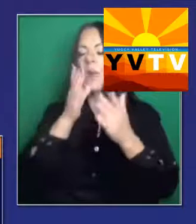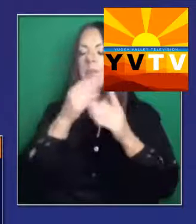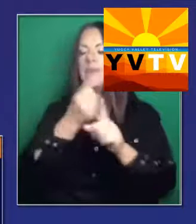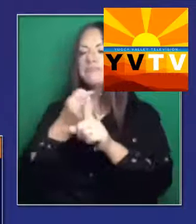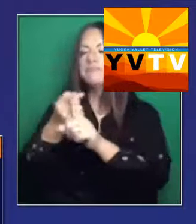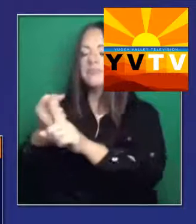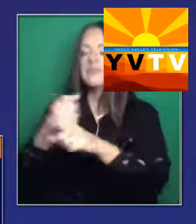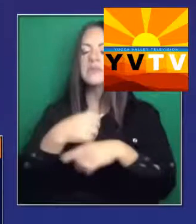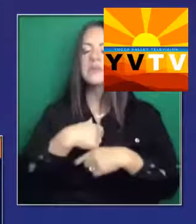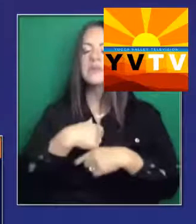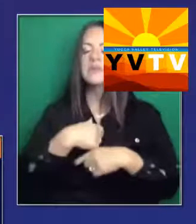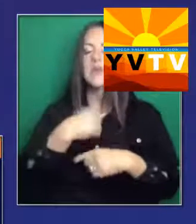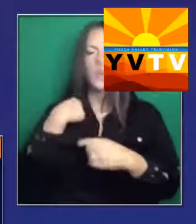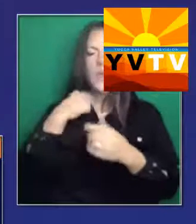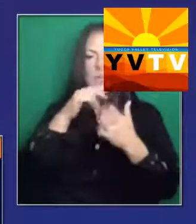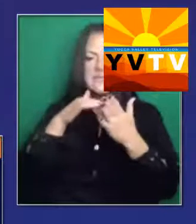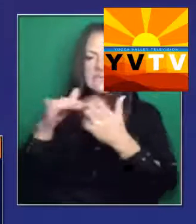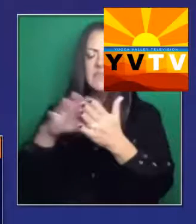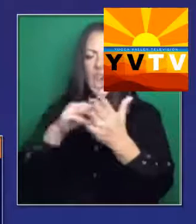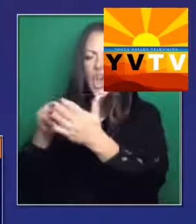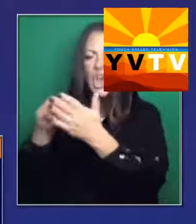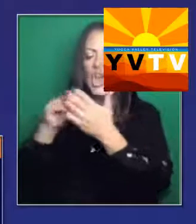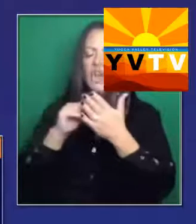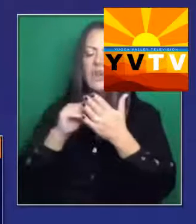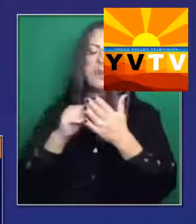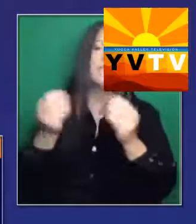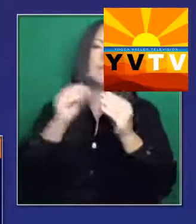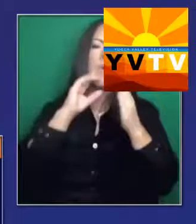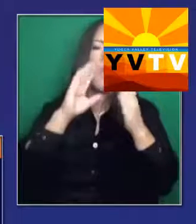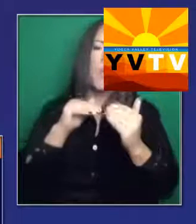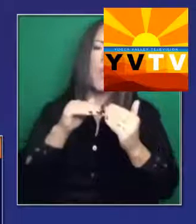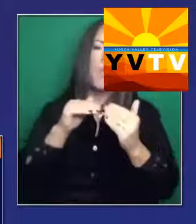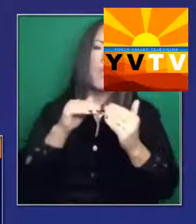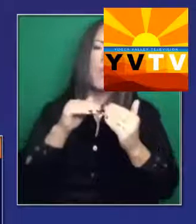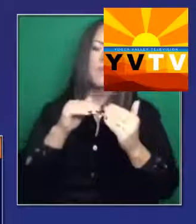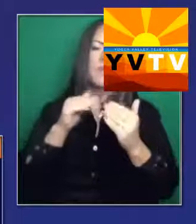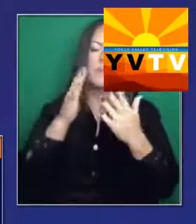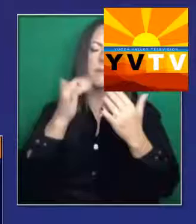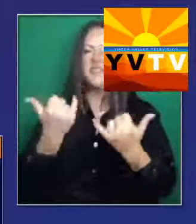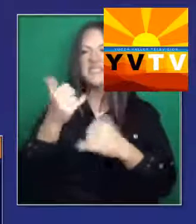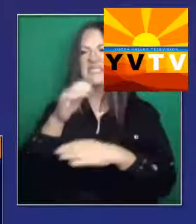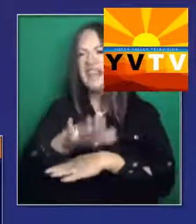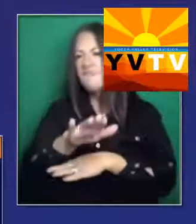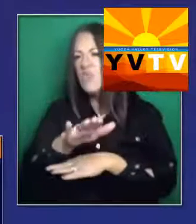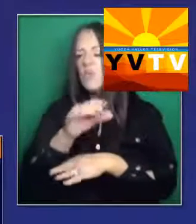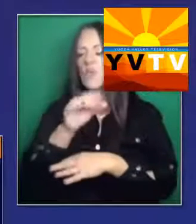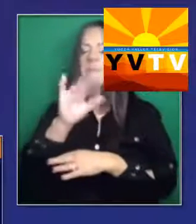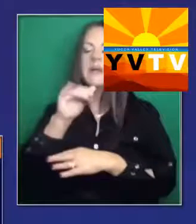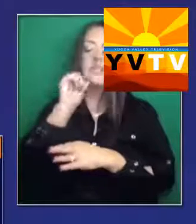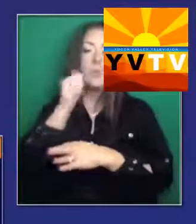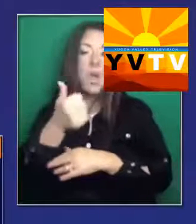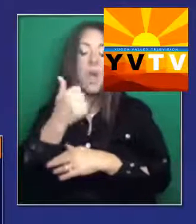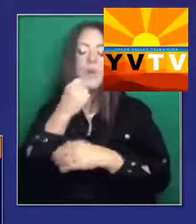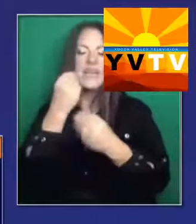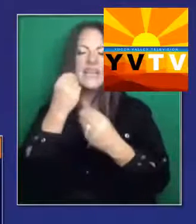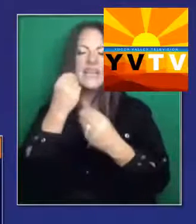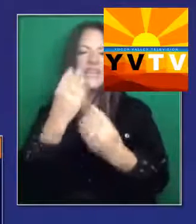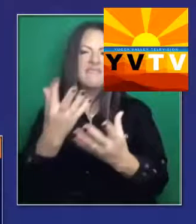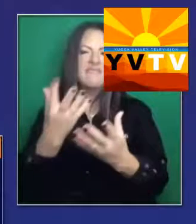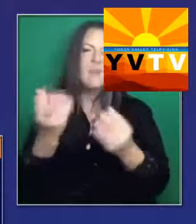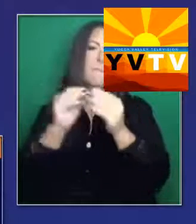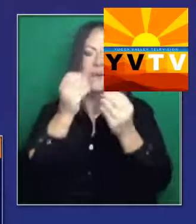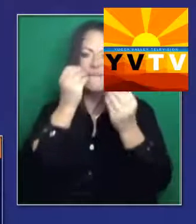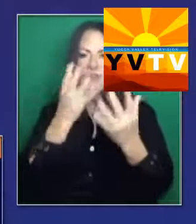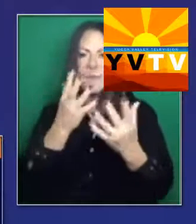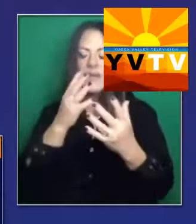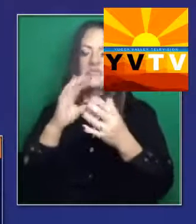about this in real time. And hopefully late this afternoon, tomorrow, we'll be able to update you more on some of the latest genomics testing